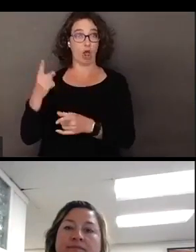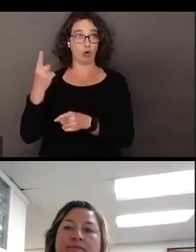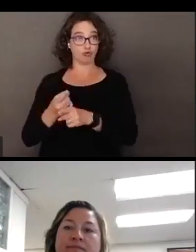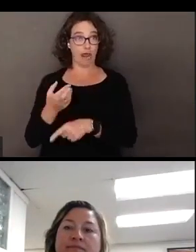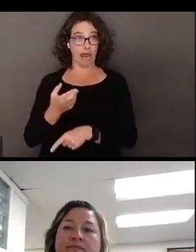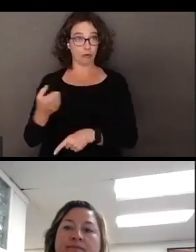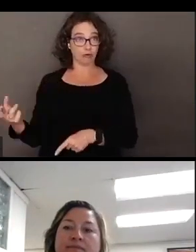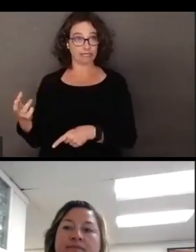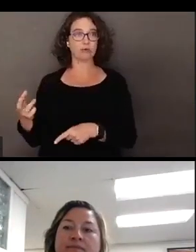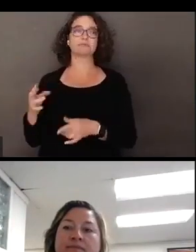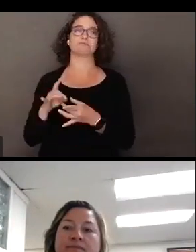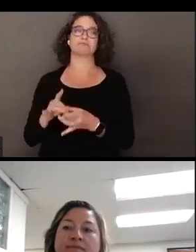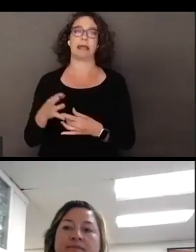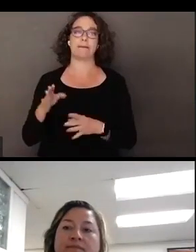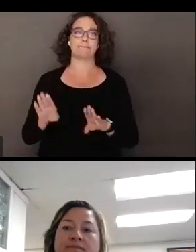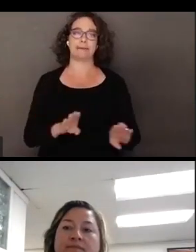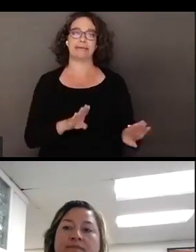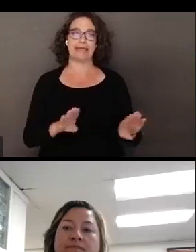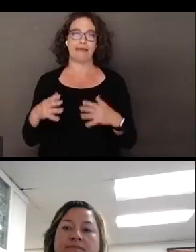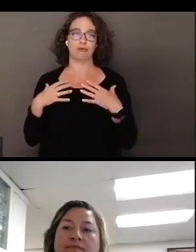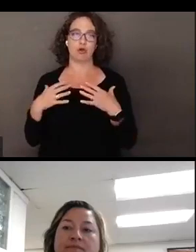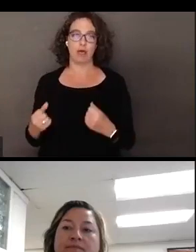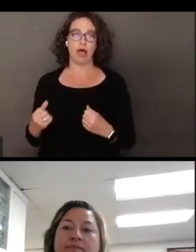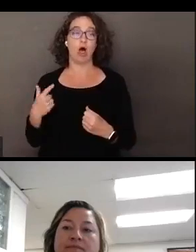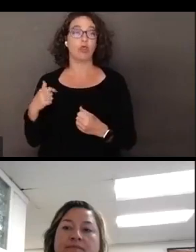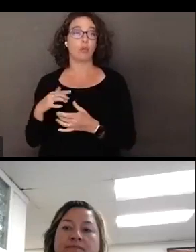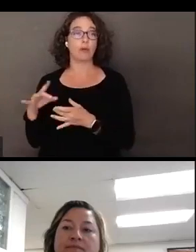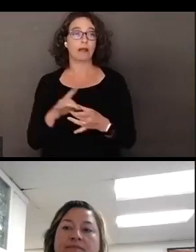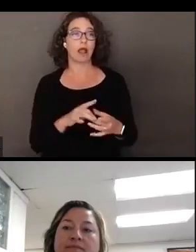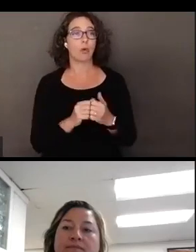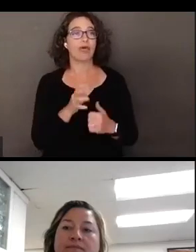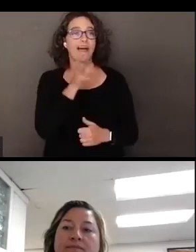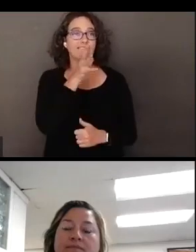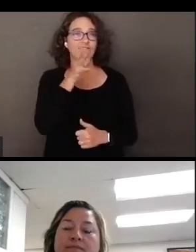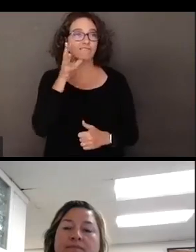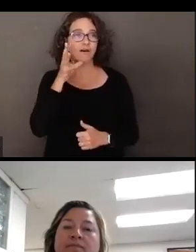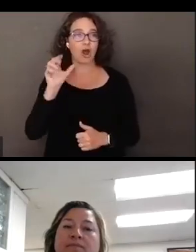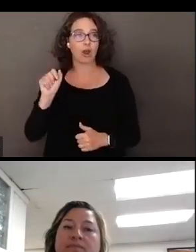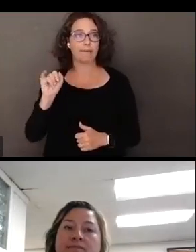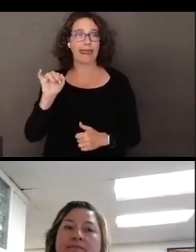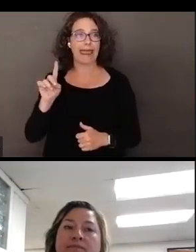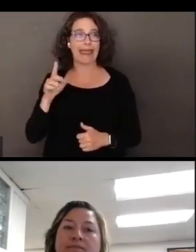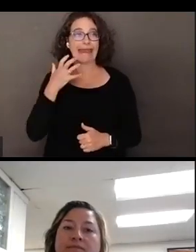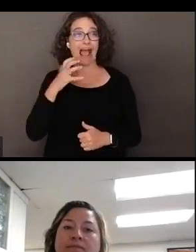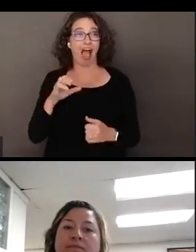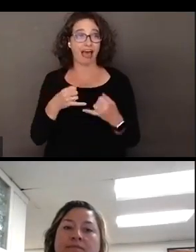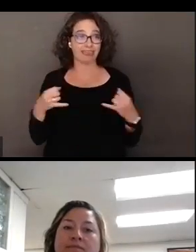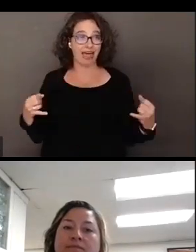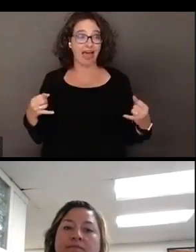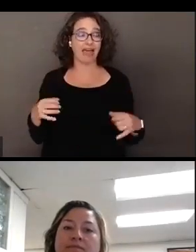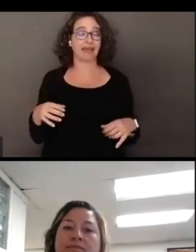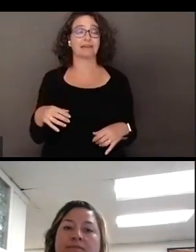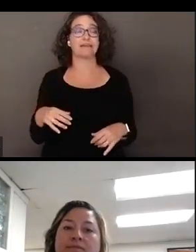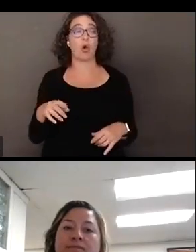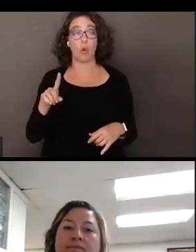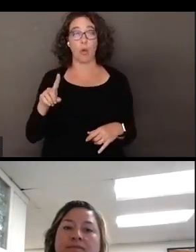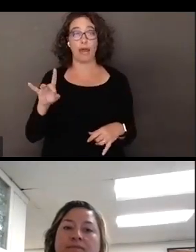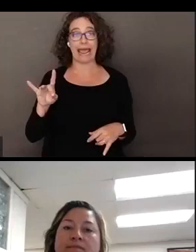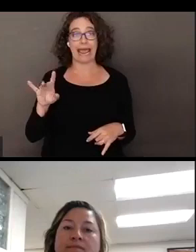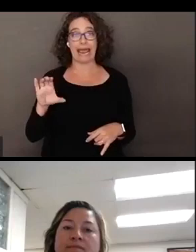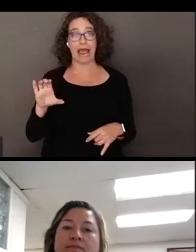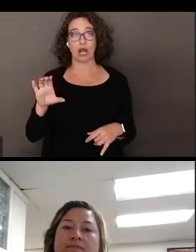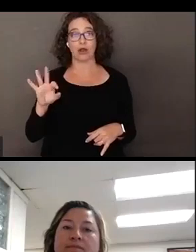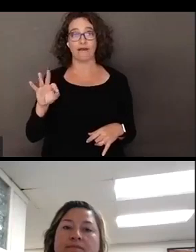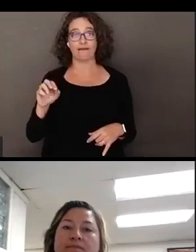behavioral health. One of the things we do is partner with a FarmAid hotline. So for anyone in our area, FarmAid, 1-800-FARM-AID is a